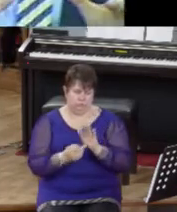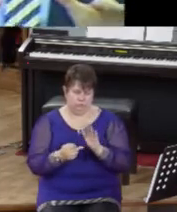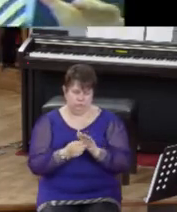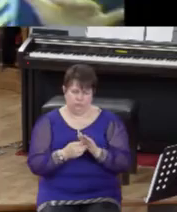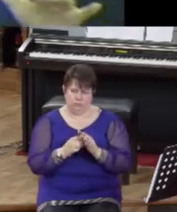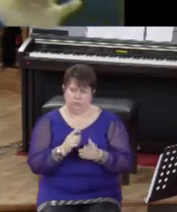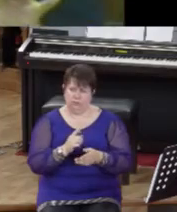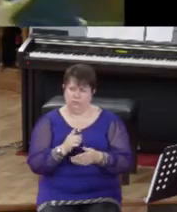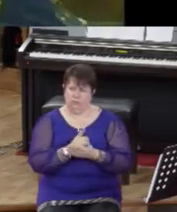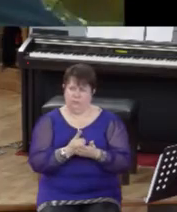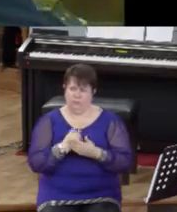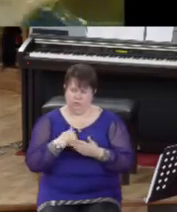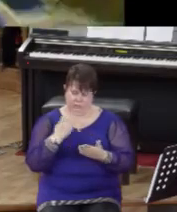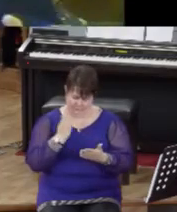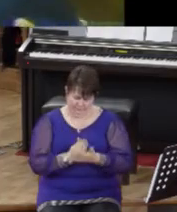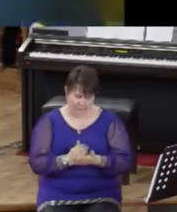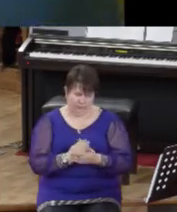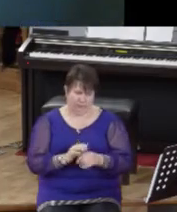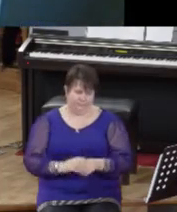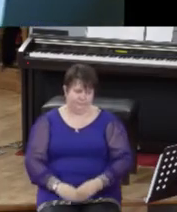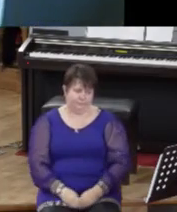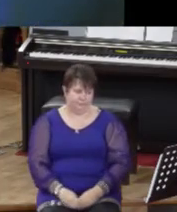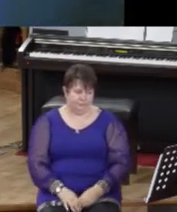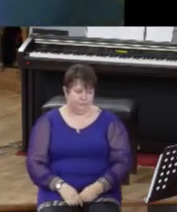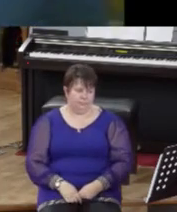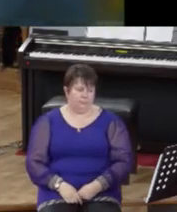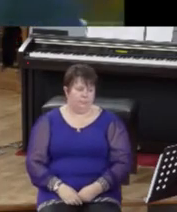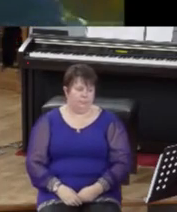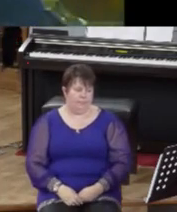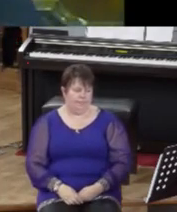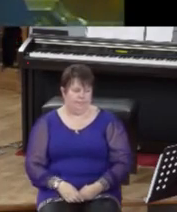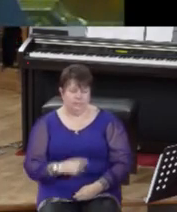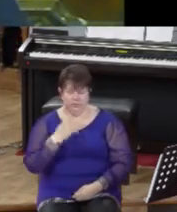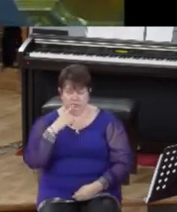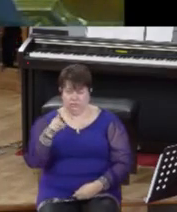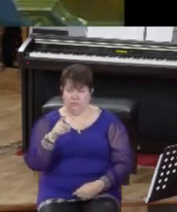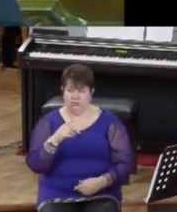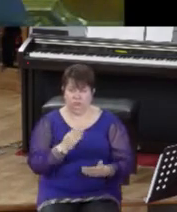our faith. He says it, and it's certainly true.